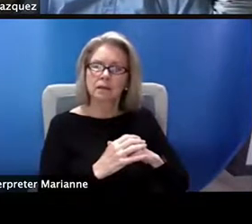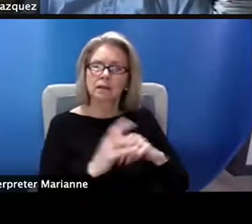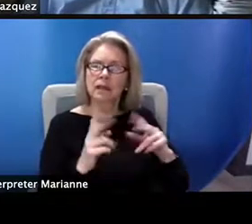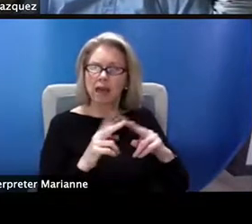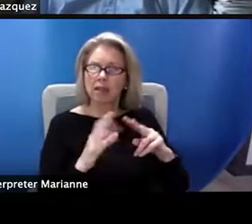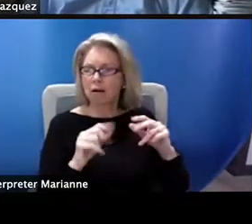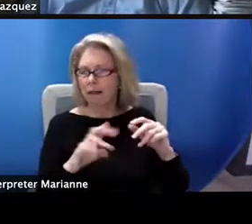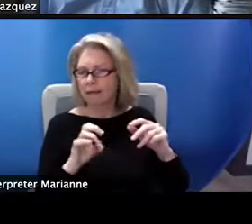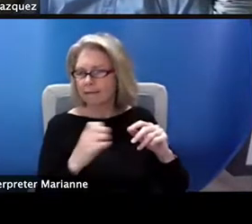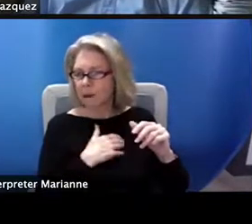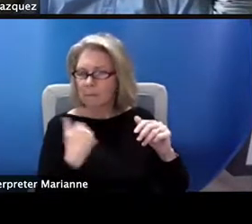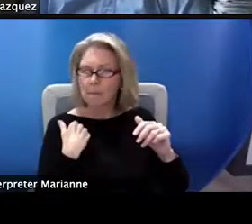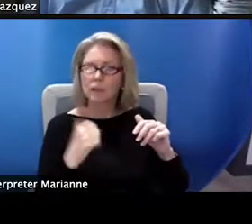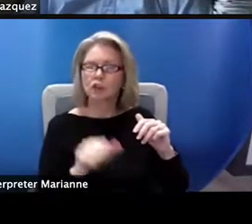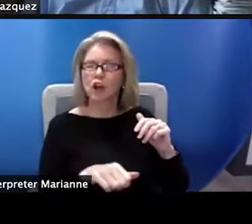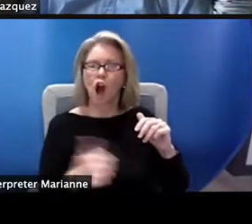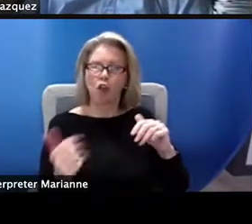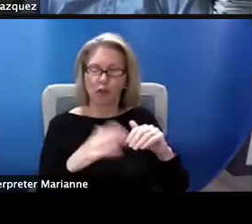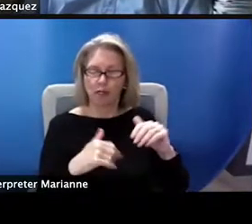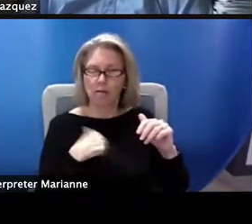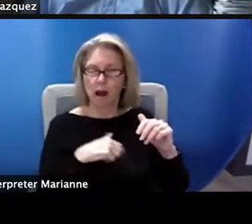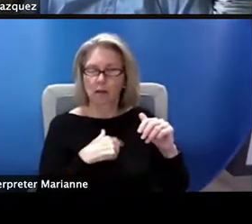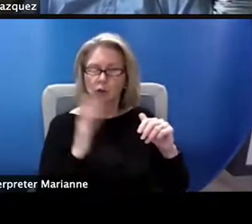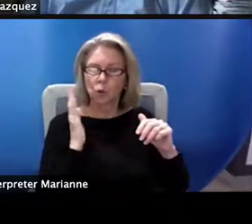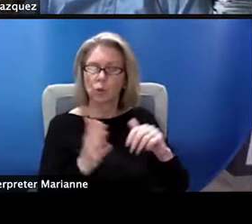collective members other than us would also